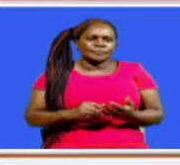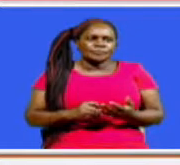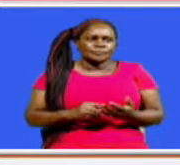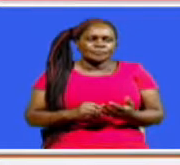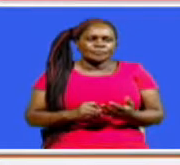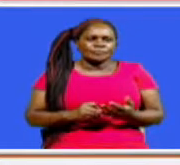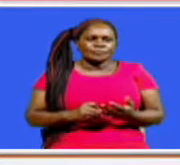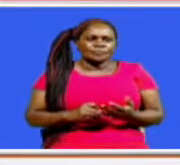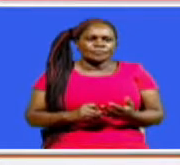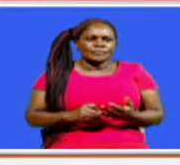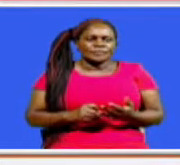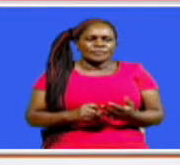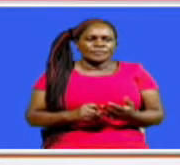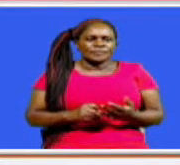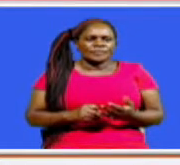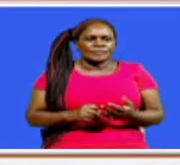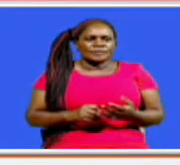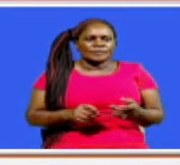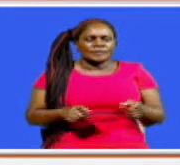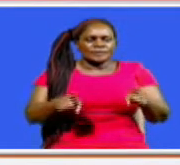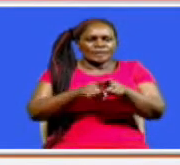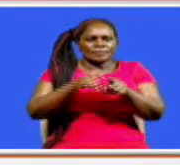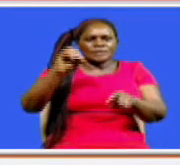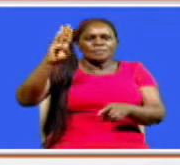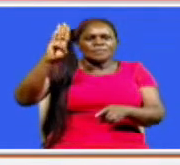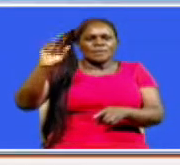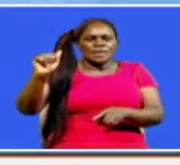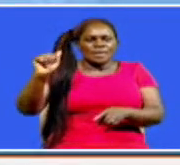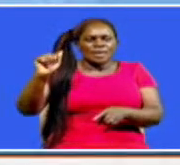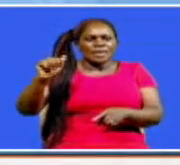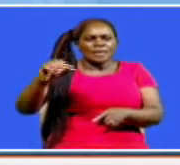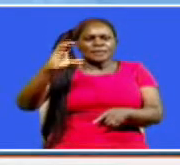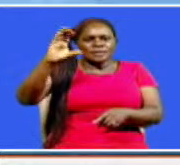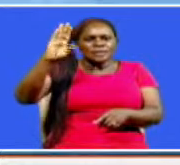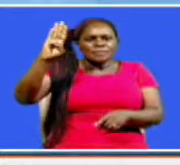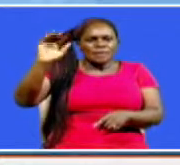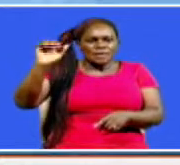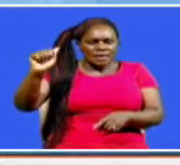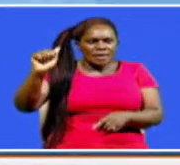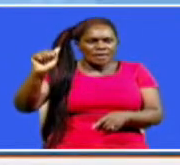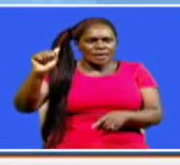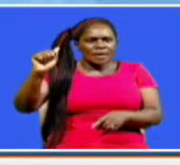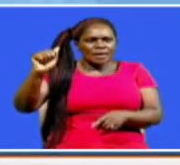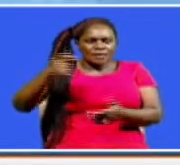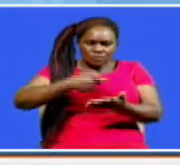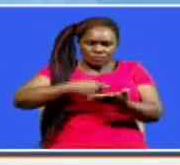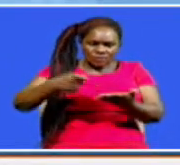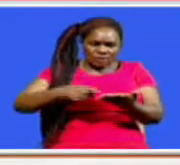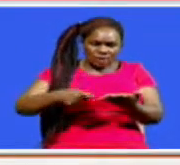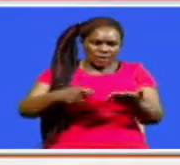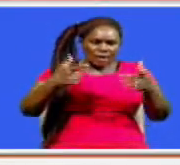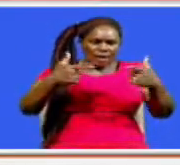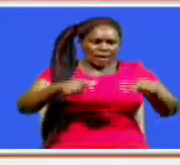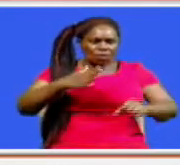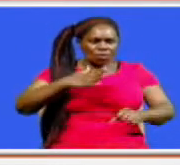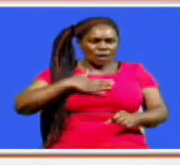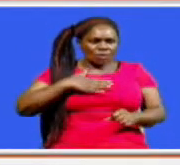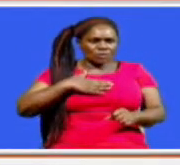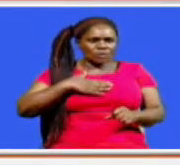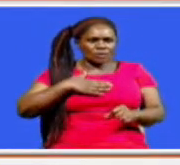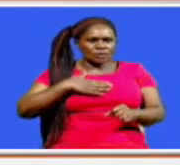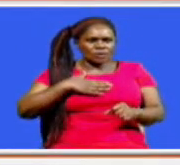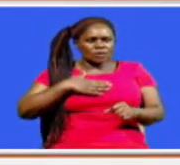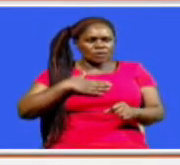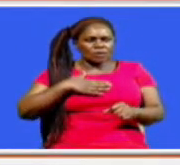know, review of the same CBA. And that is what we did. Okay. The CBA that we signed allowed us to bring